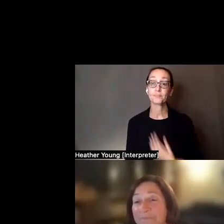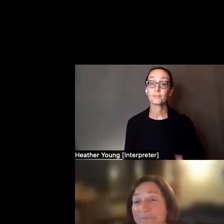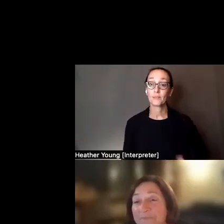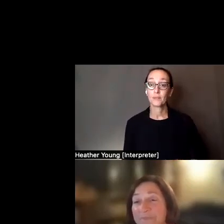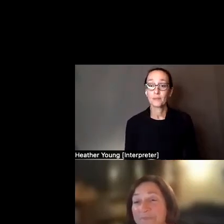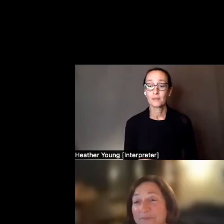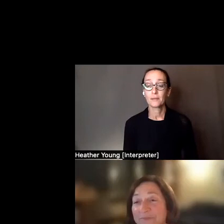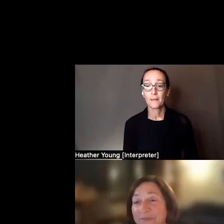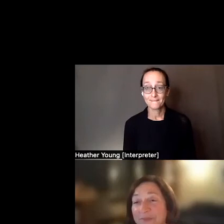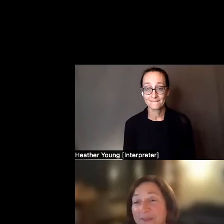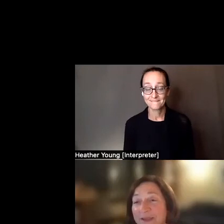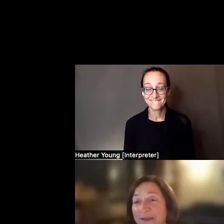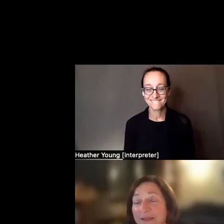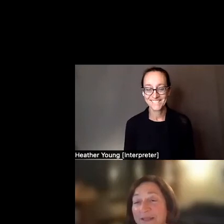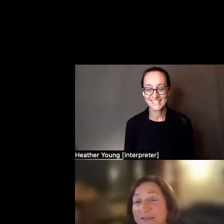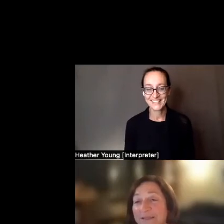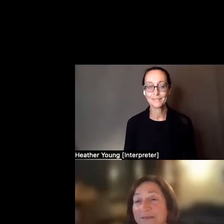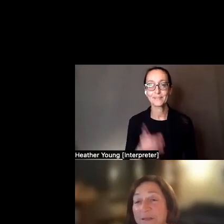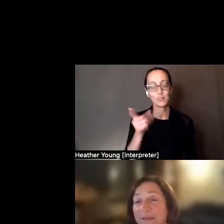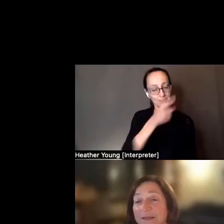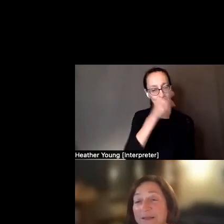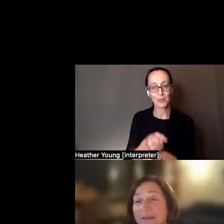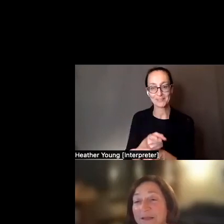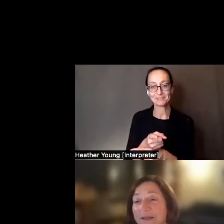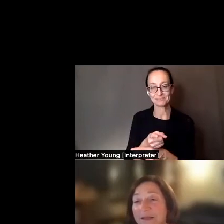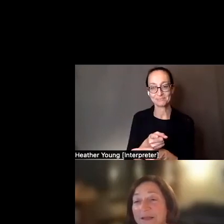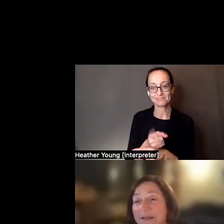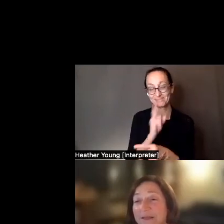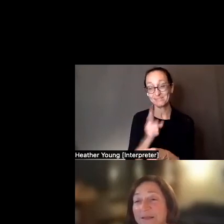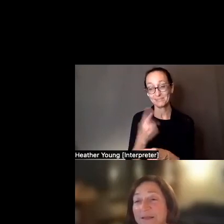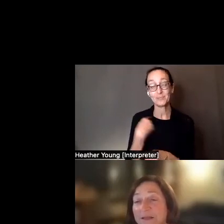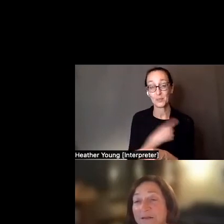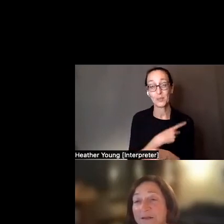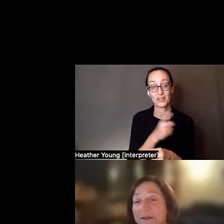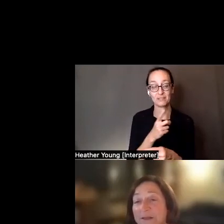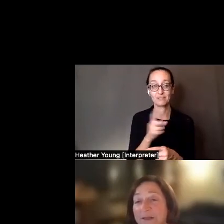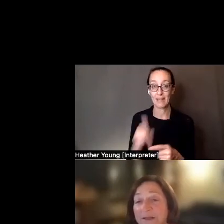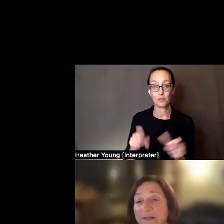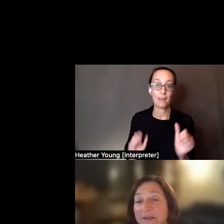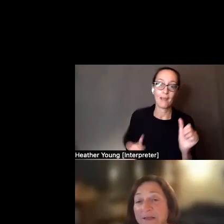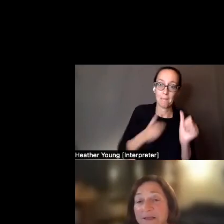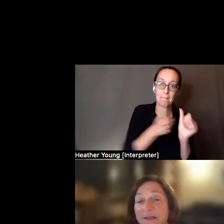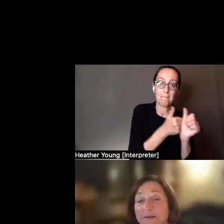Yes. Yeah, you're exactly right. And we are making up for that time. And,